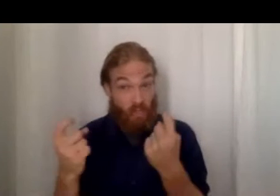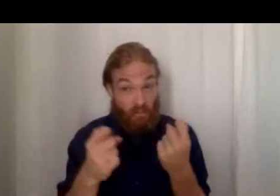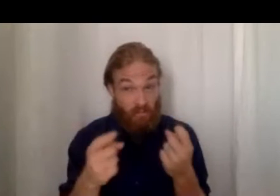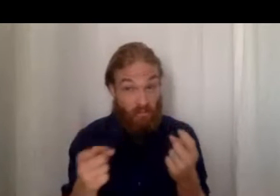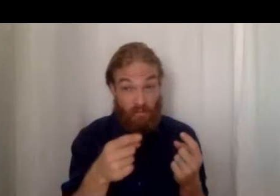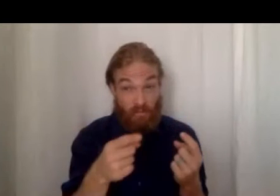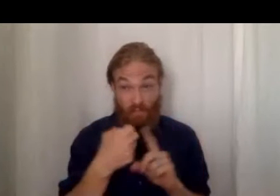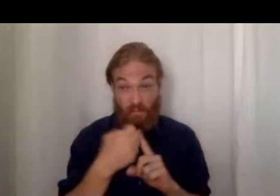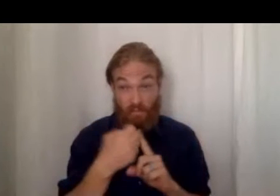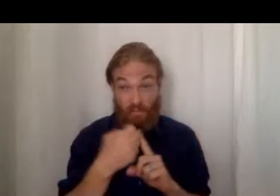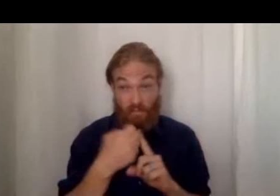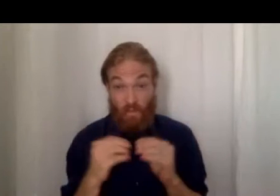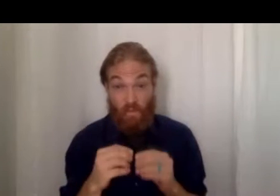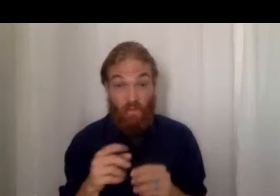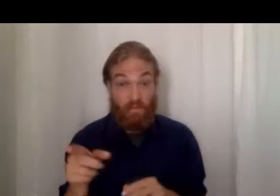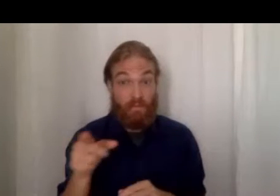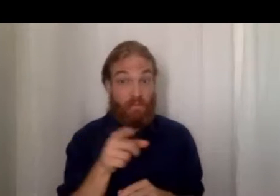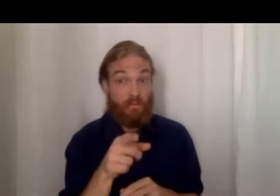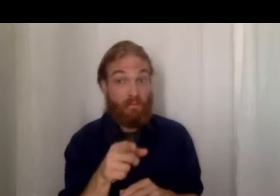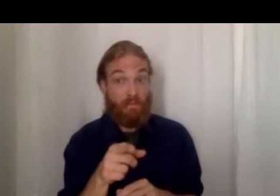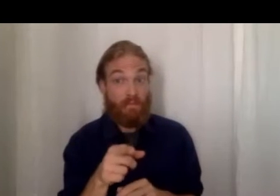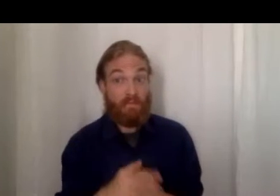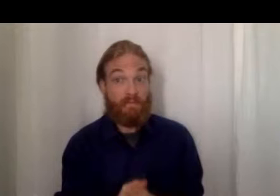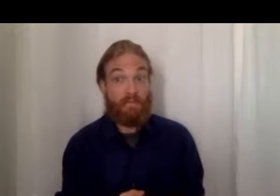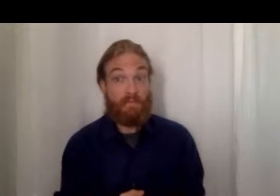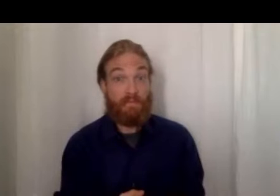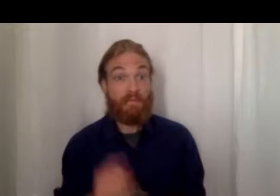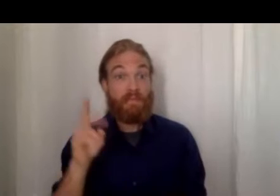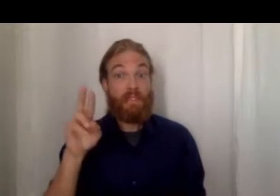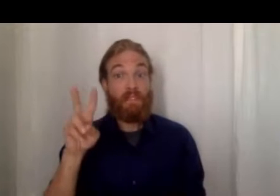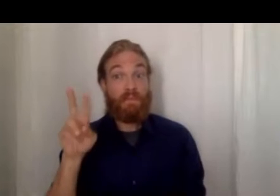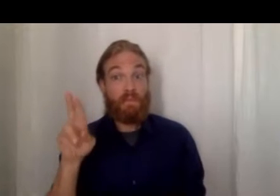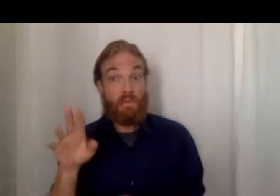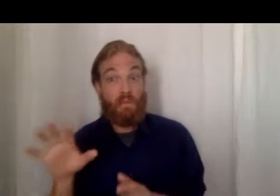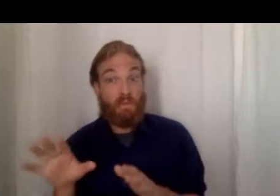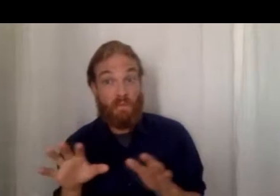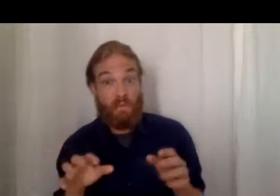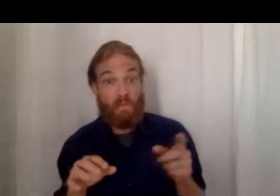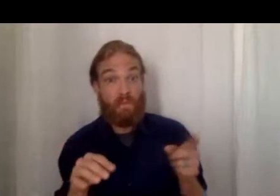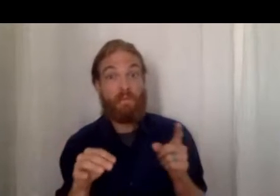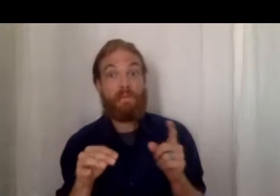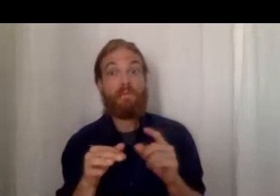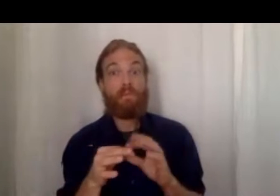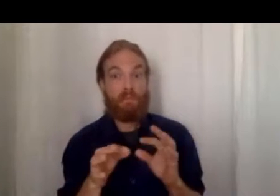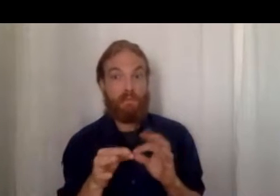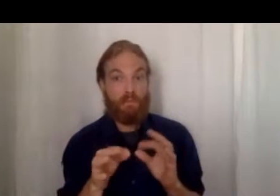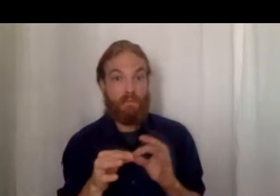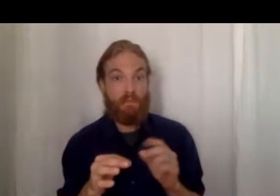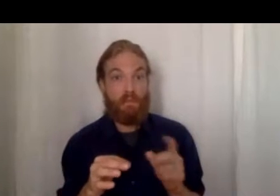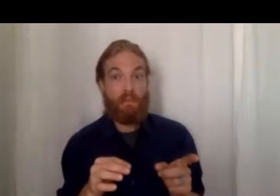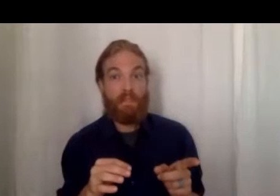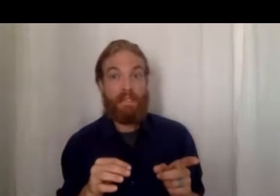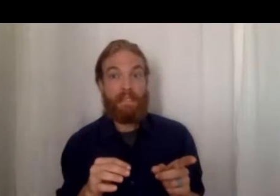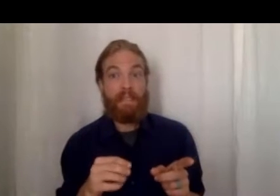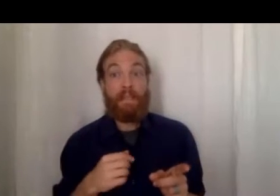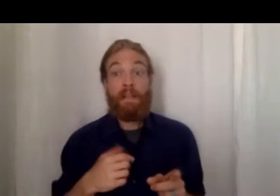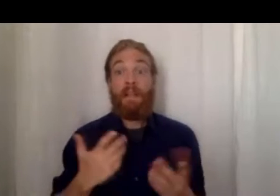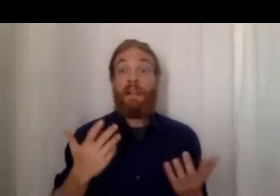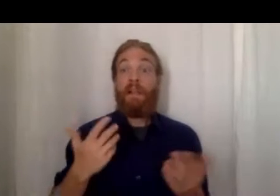Dr. Booth? Can I have a comment? I think it is very exciting regarding Pfizer vaccine for 5 to